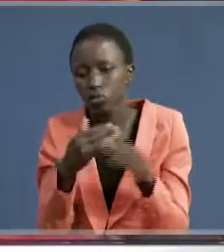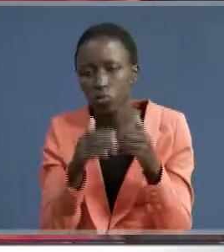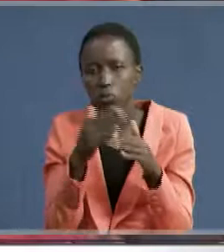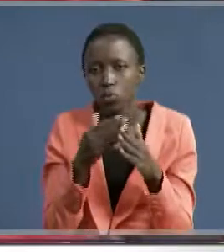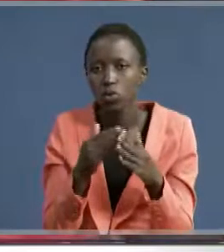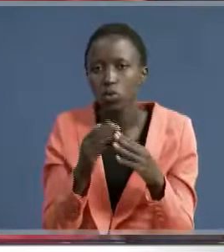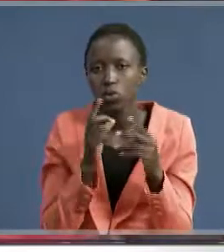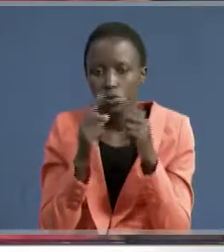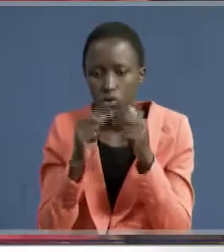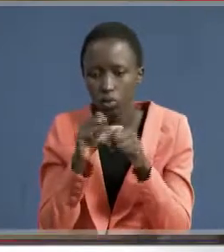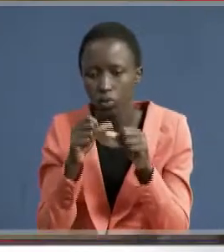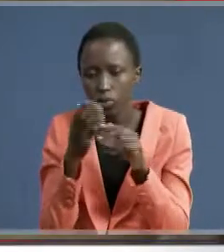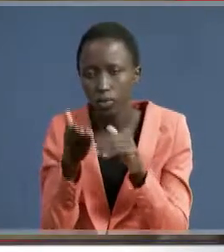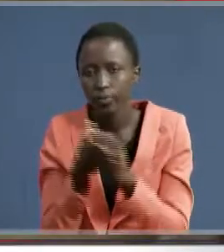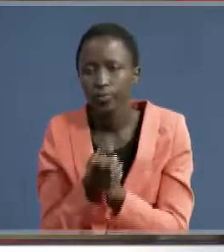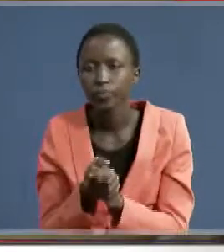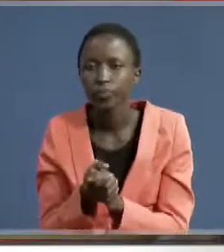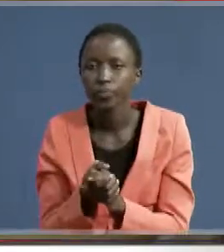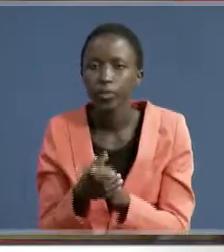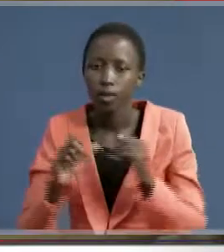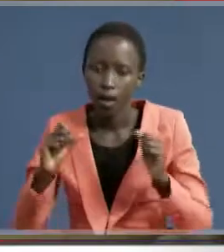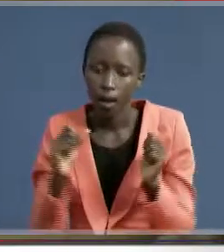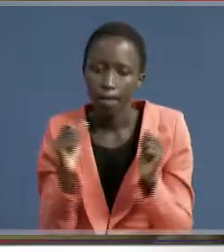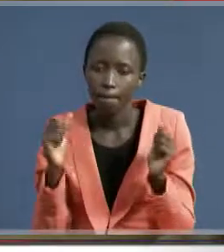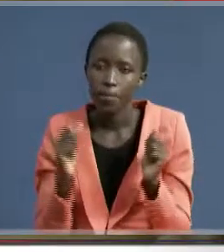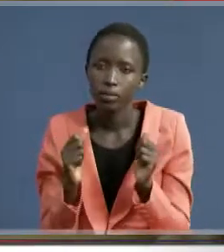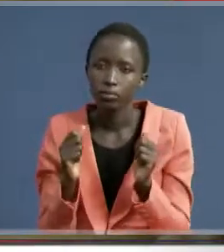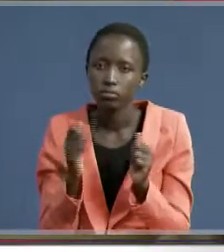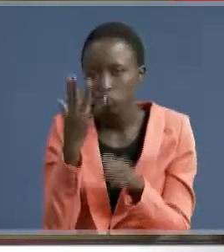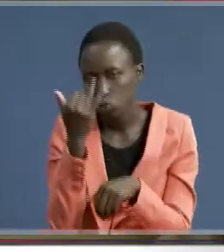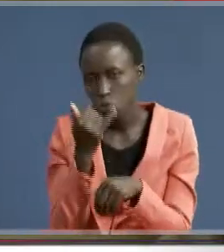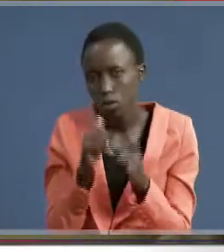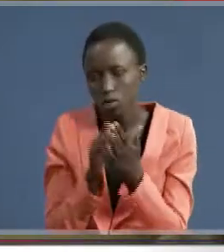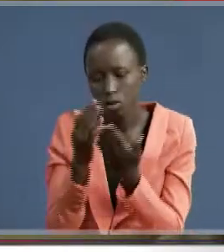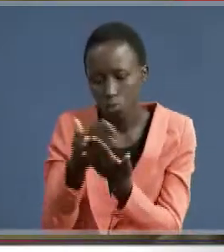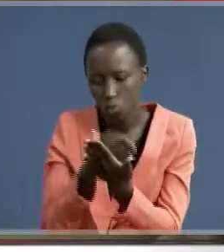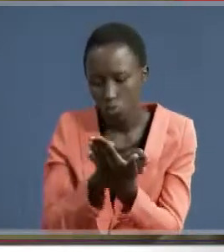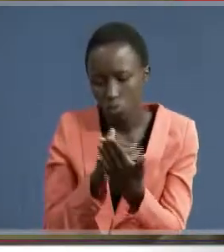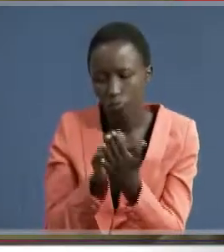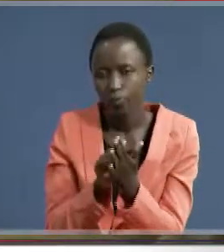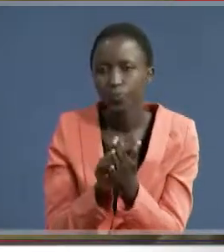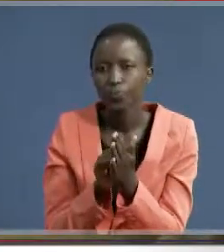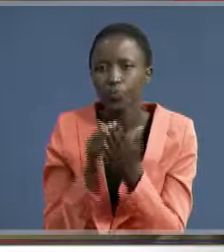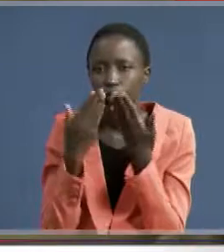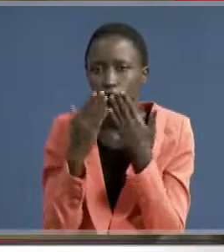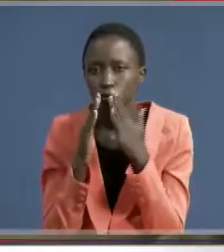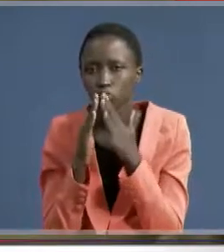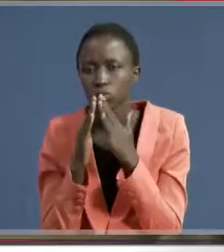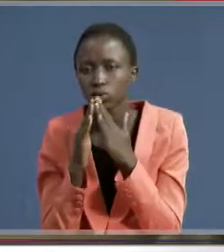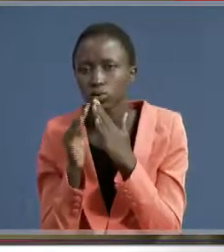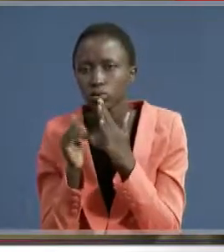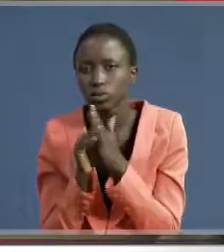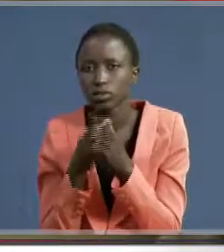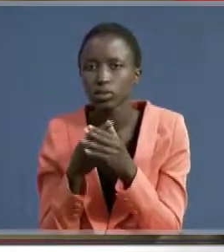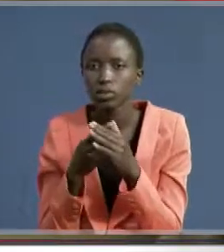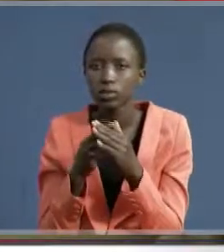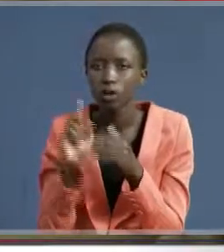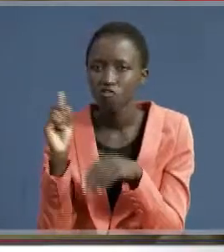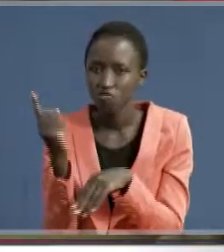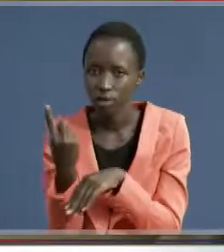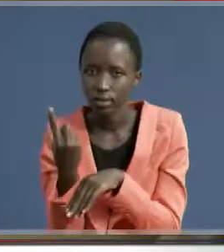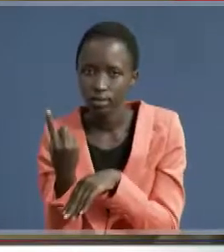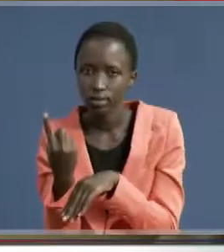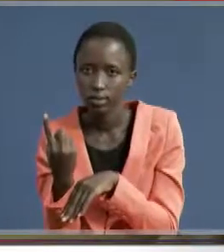highlighted in it. So we're happy that at least if this program is fast-tracked, then we are going to be the first